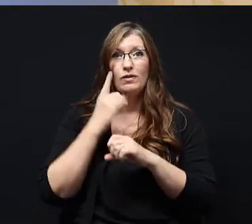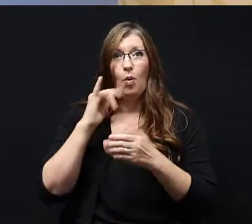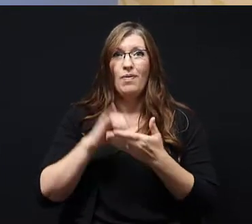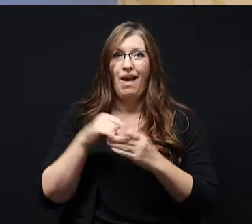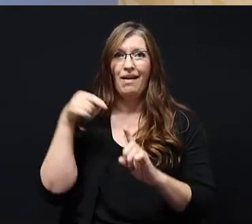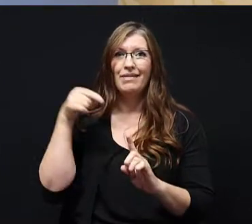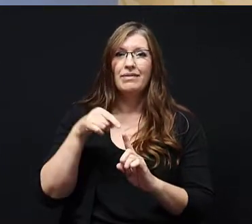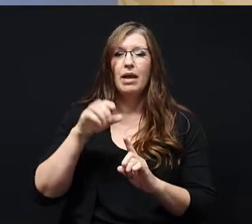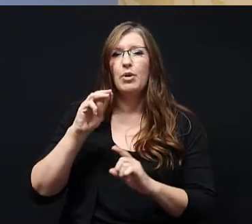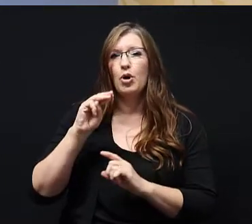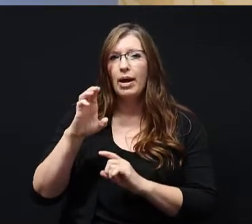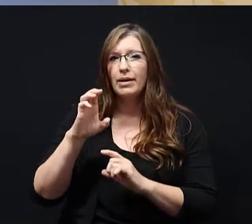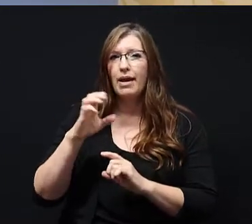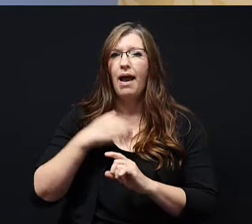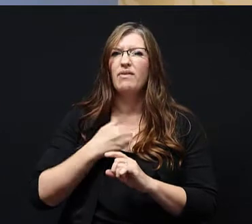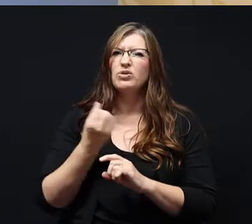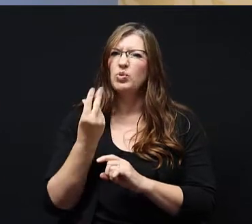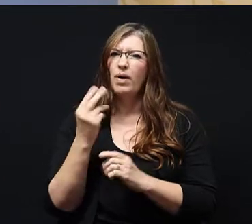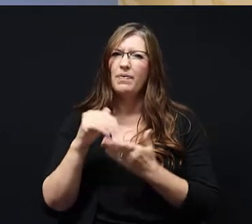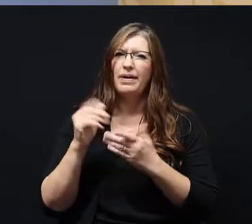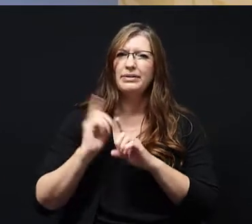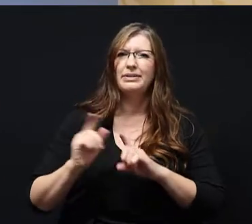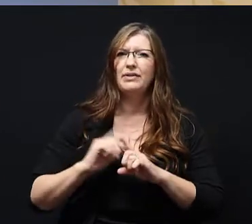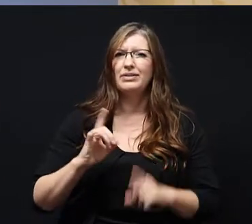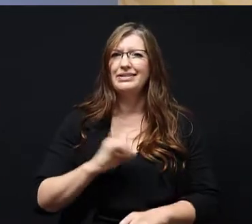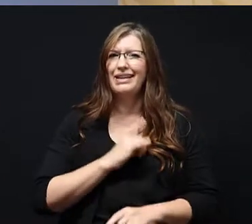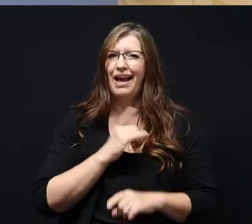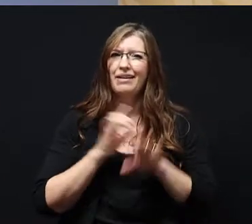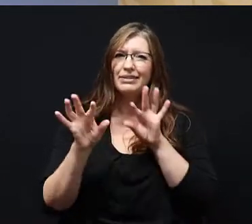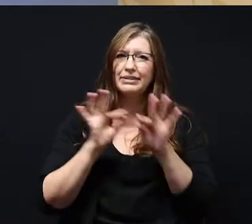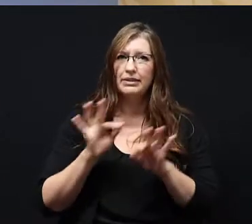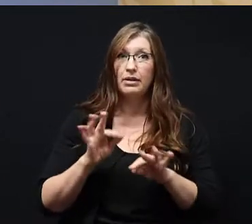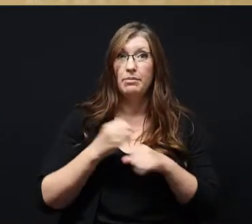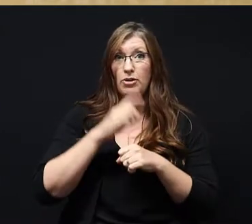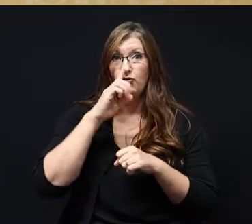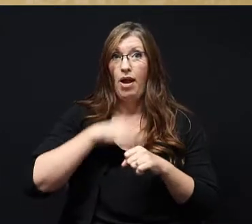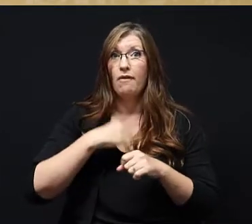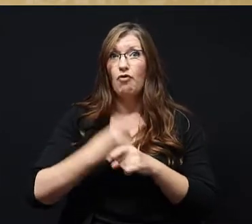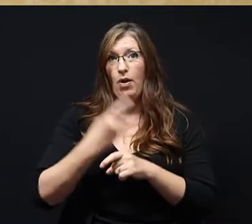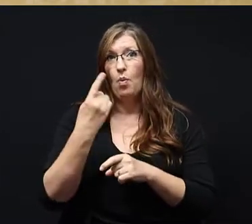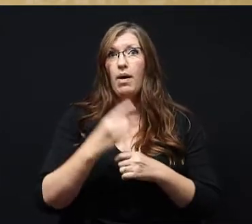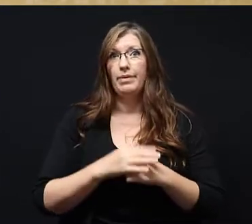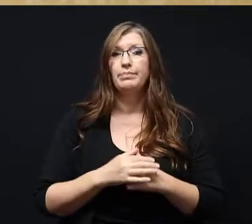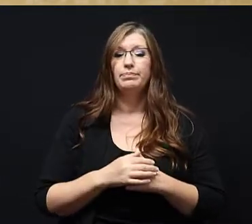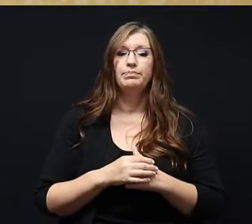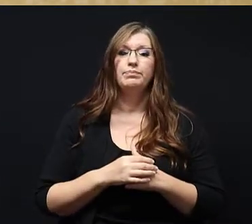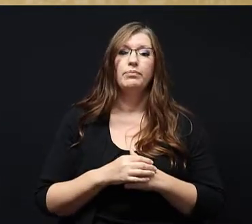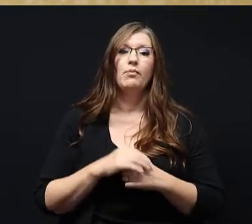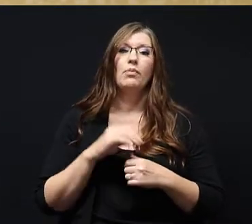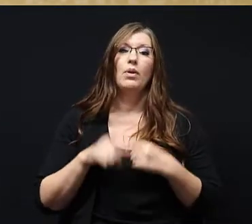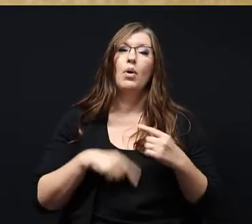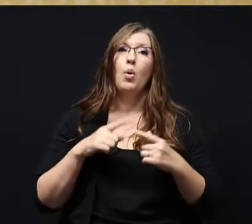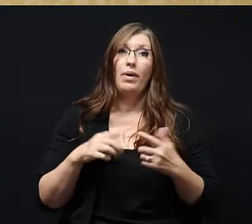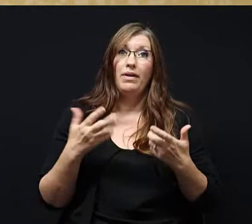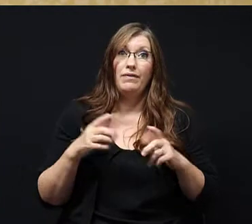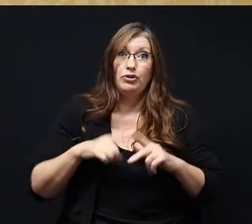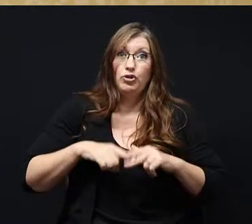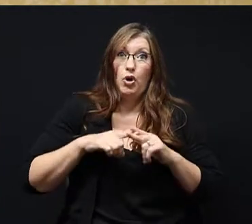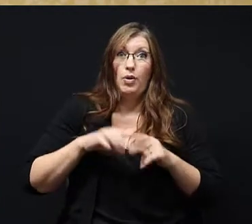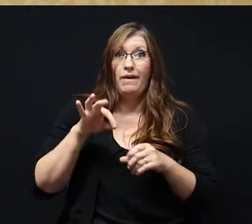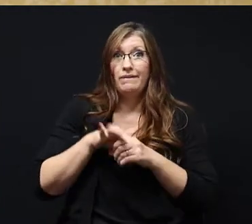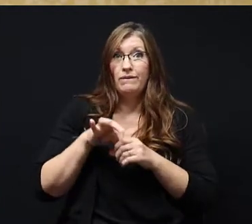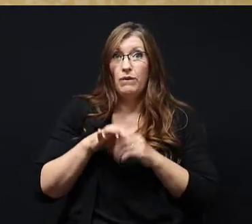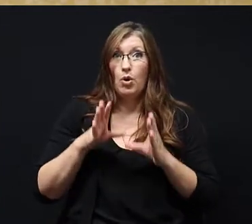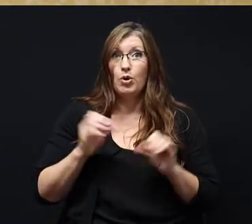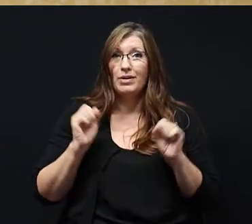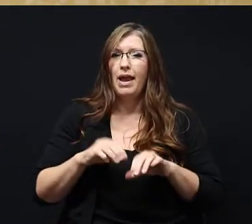voter. Maricopa County has about 12,000 different ballot styles in some elections, so we want to make sure you've got the right one. Once we begin this, then the